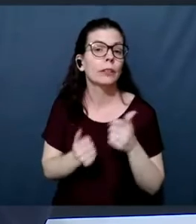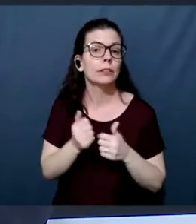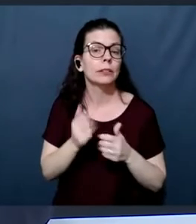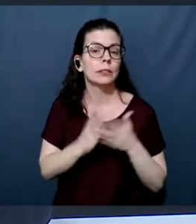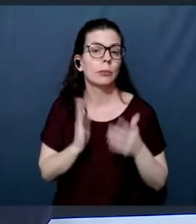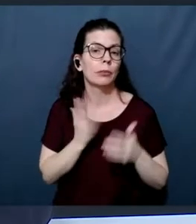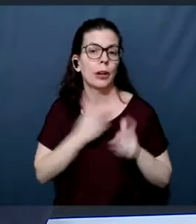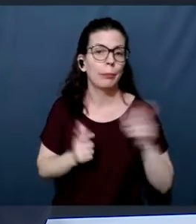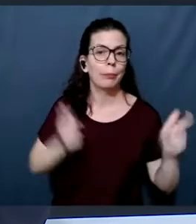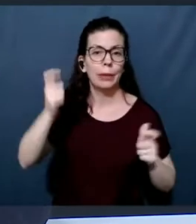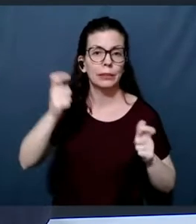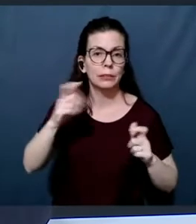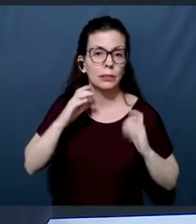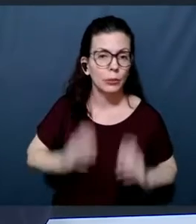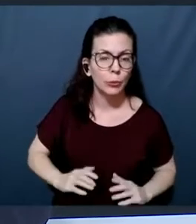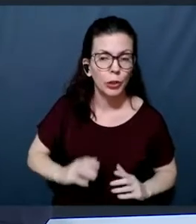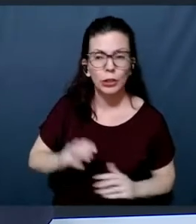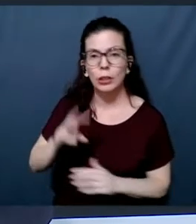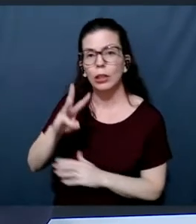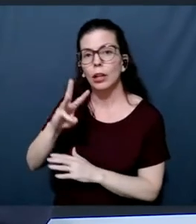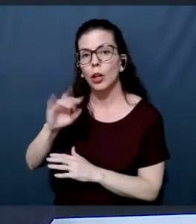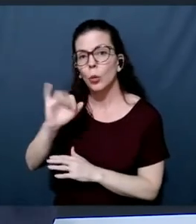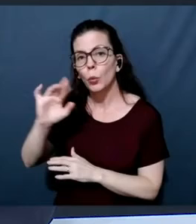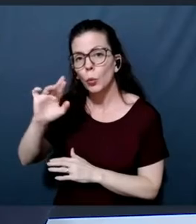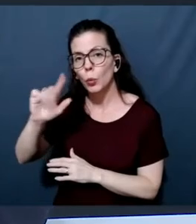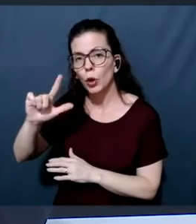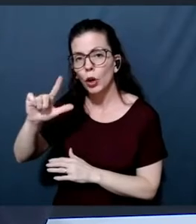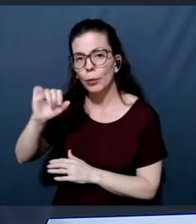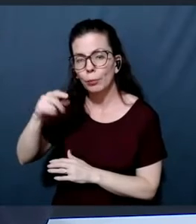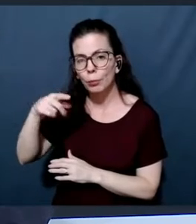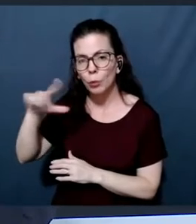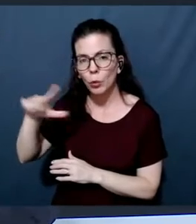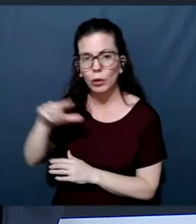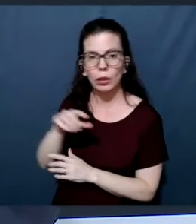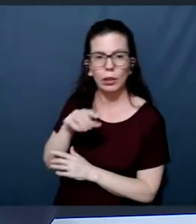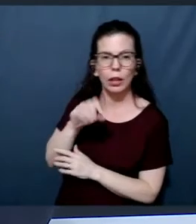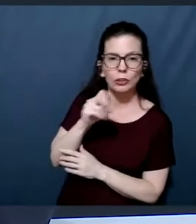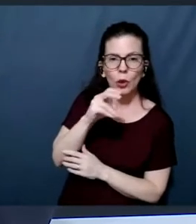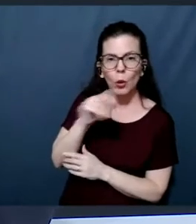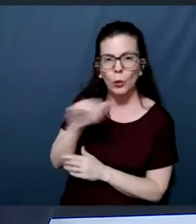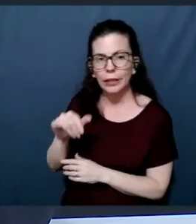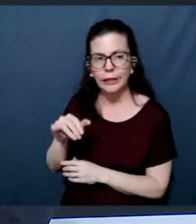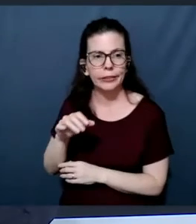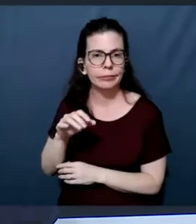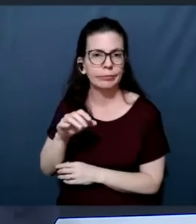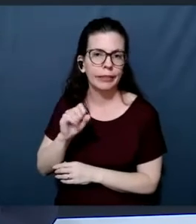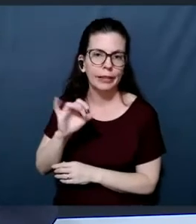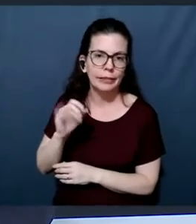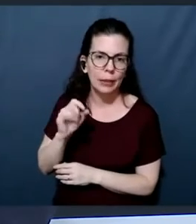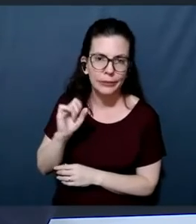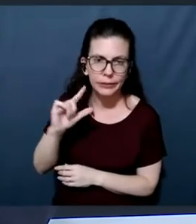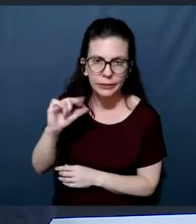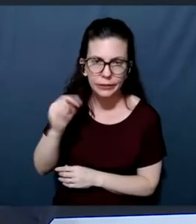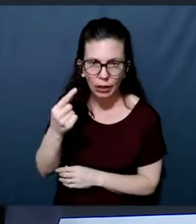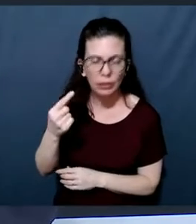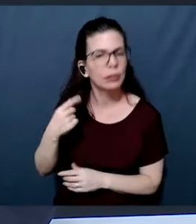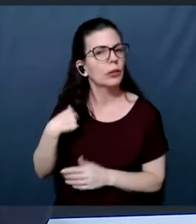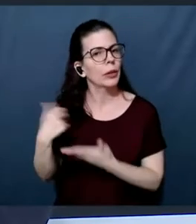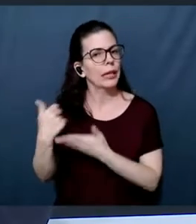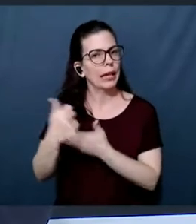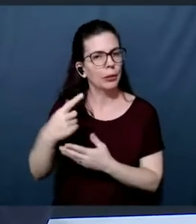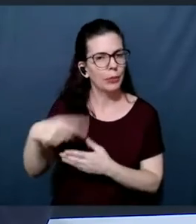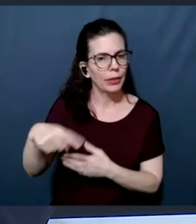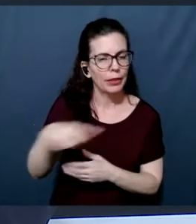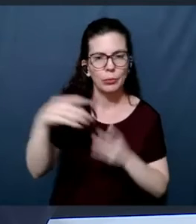like Whirlpool, Motorola, Sony, Samsung, AB InBev, and we help them sell to their